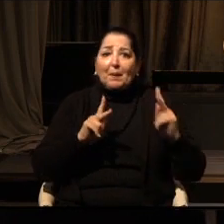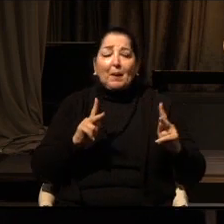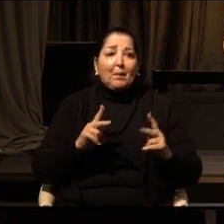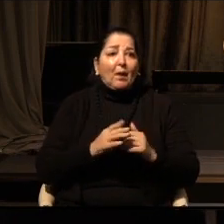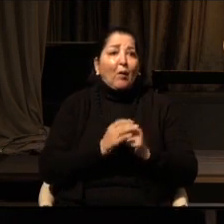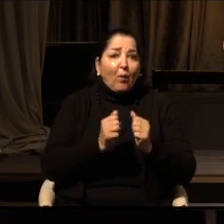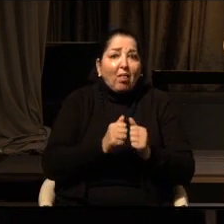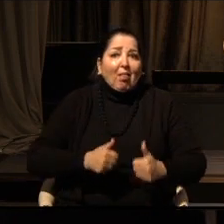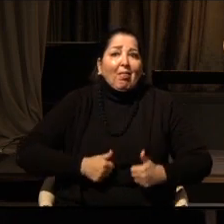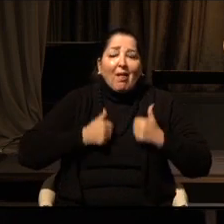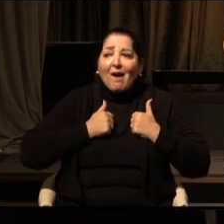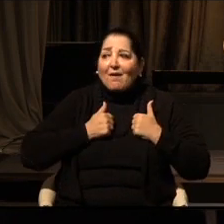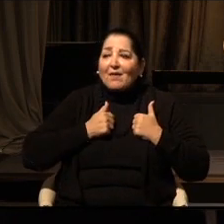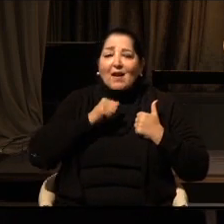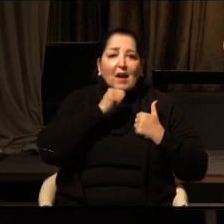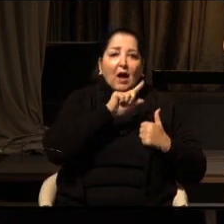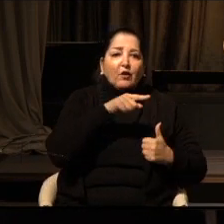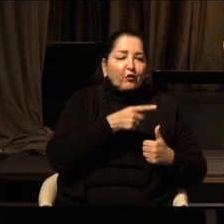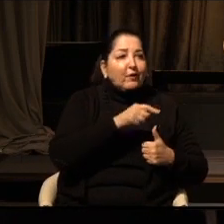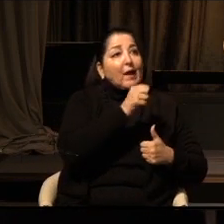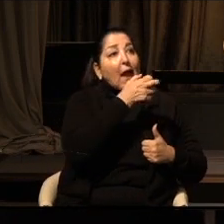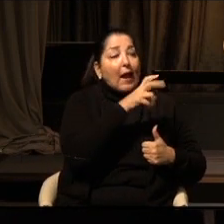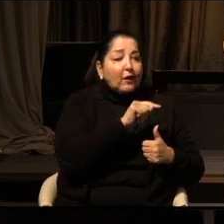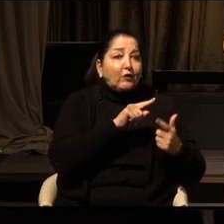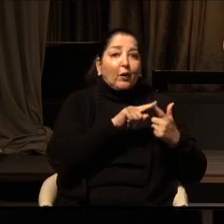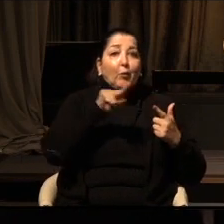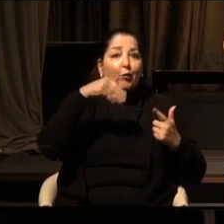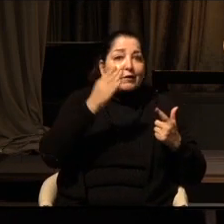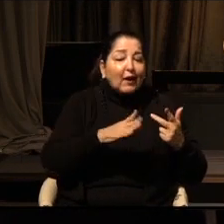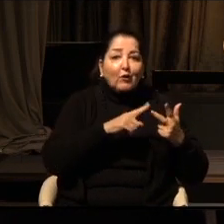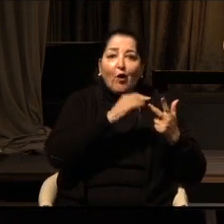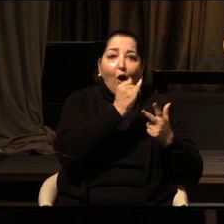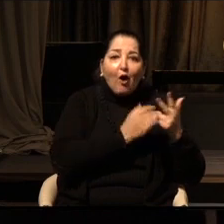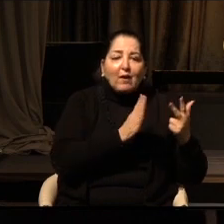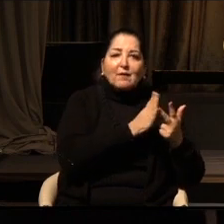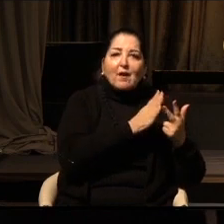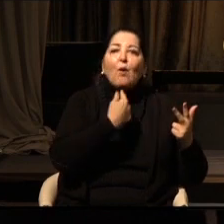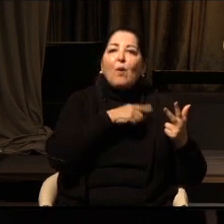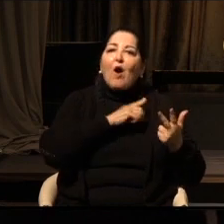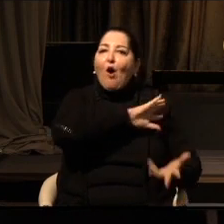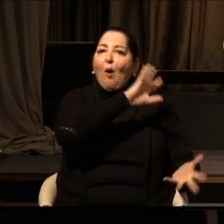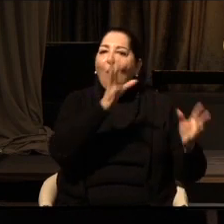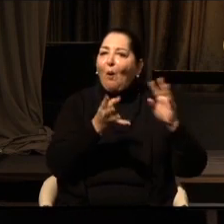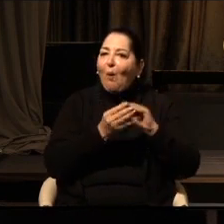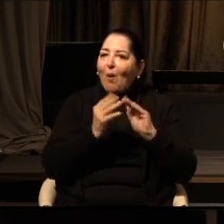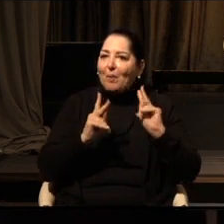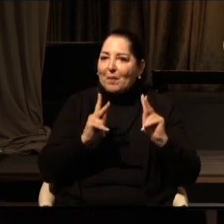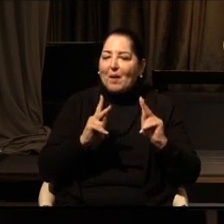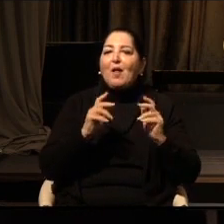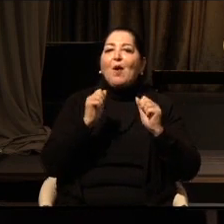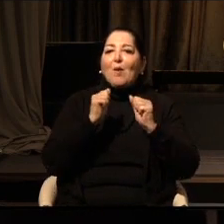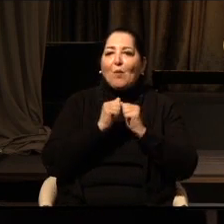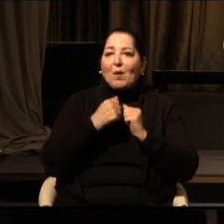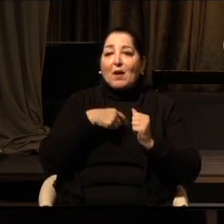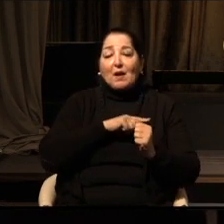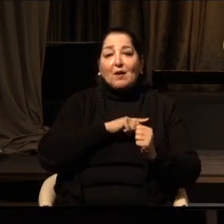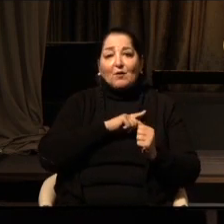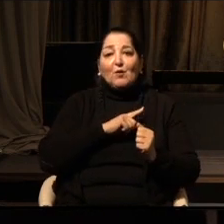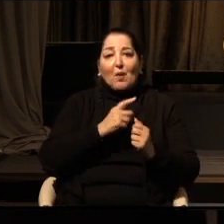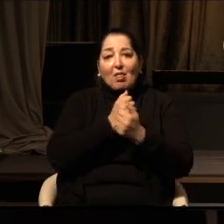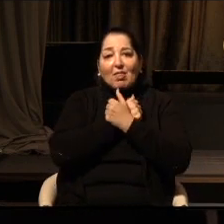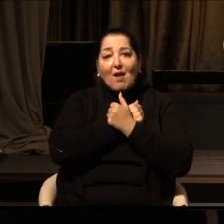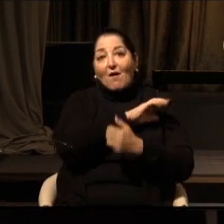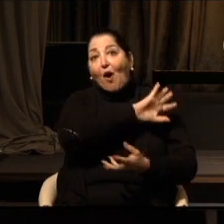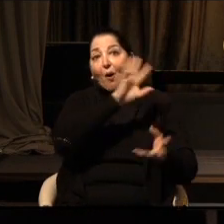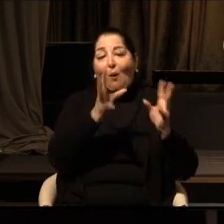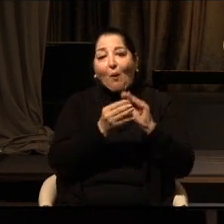aren't just agents, presenters, artists. You know, we are whole beings, and we need to embrace our whole selves in order